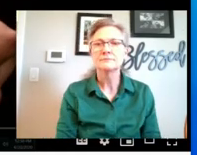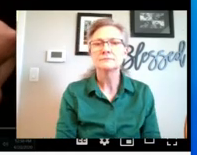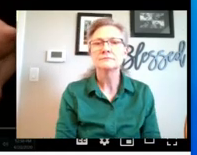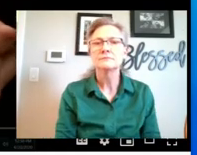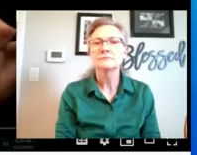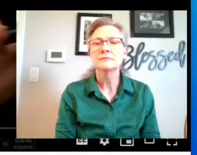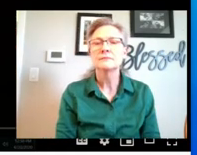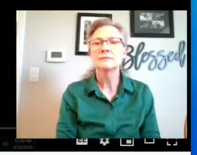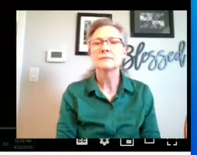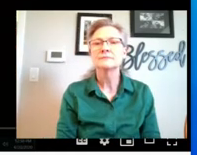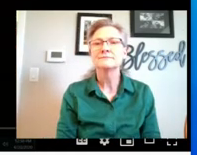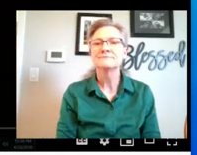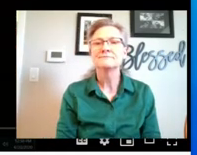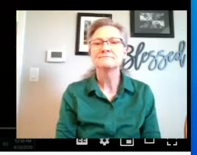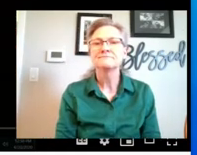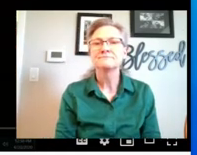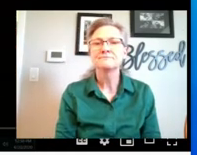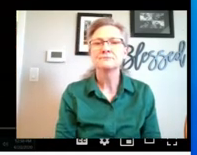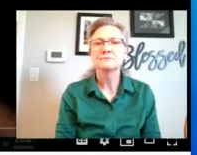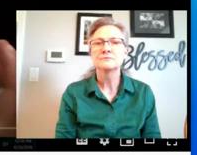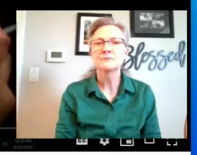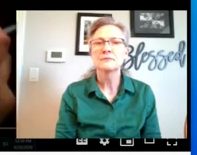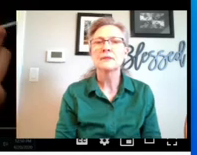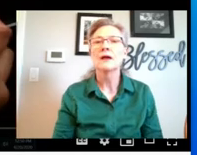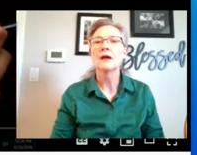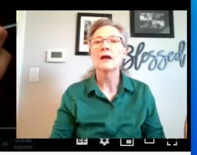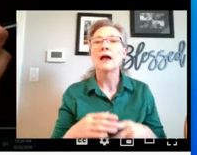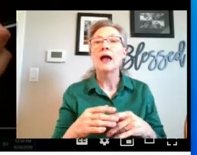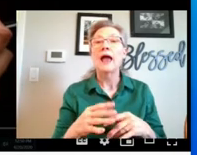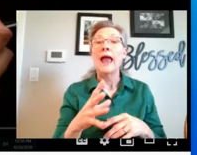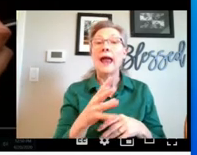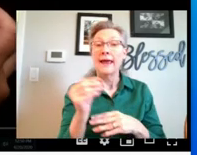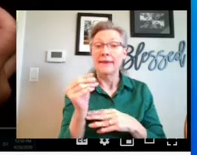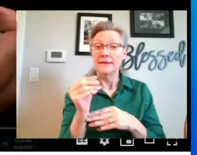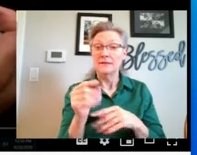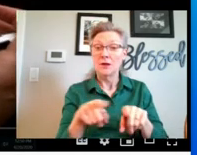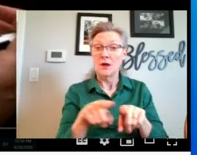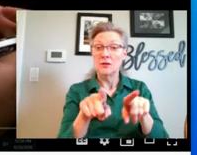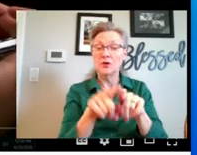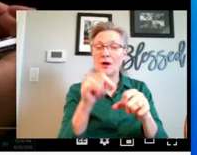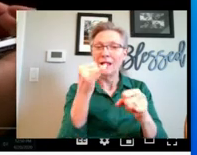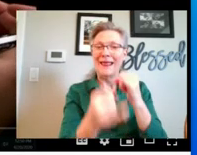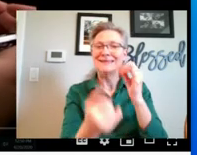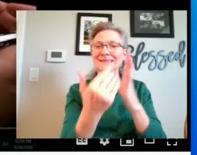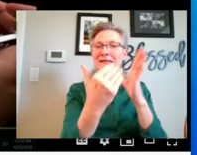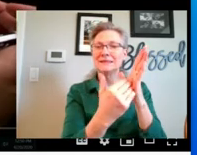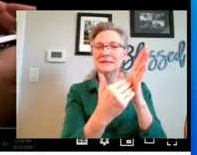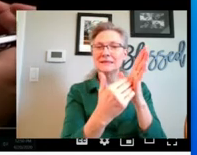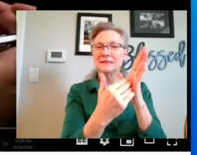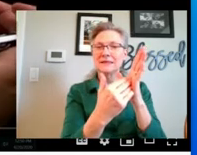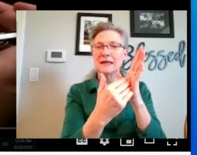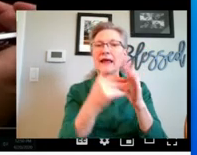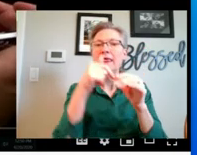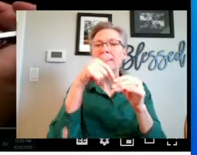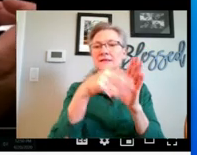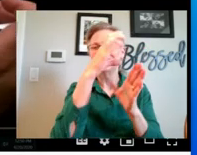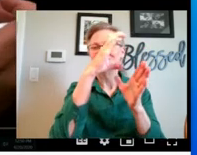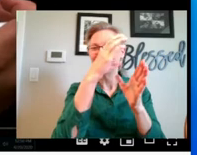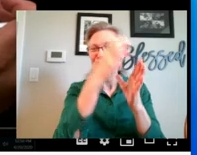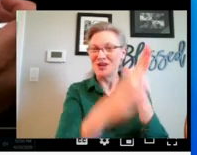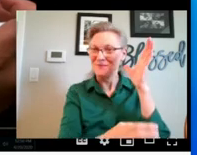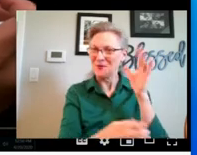Spirit Week. I got on my final Bobcat shirt. And this is also our final lesson in this chapter.